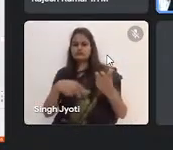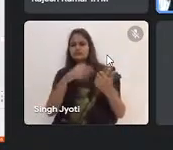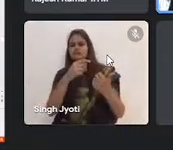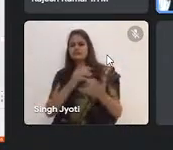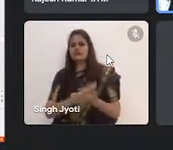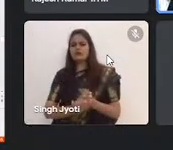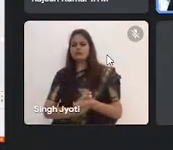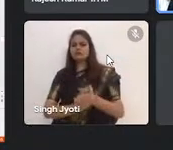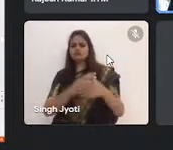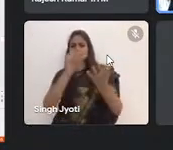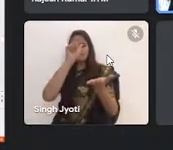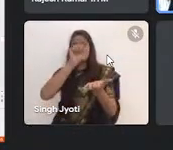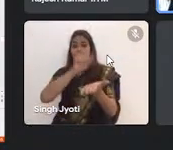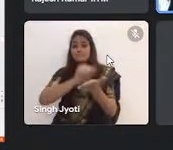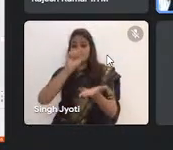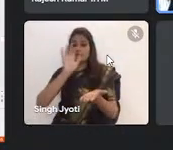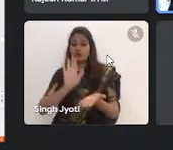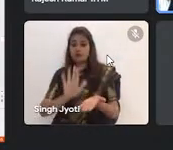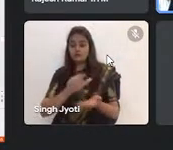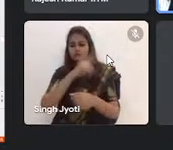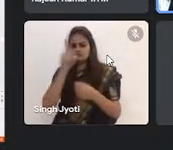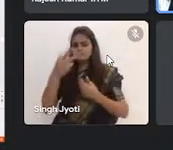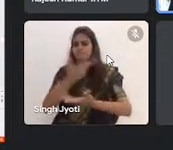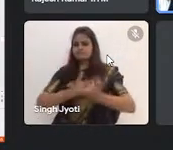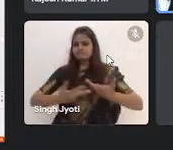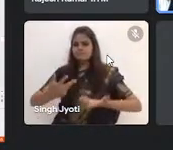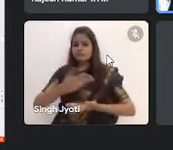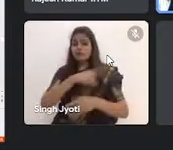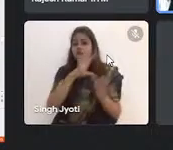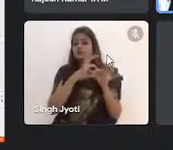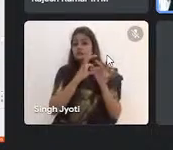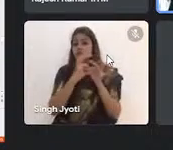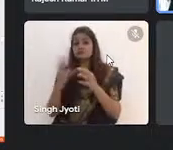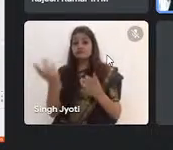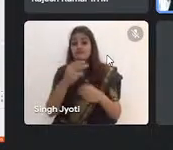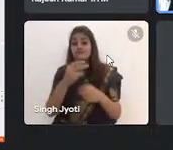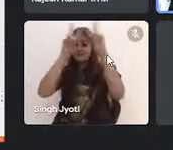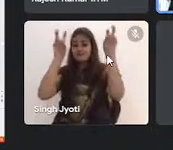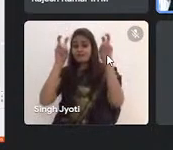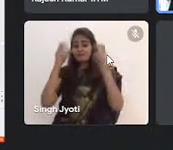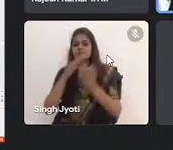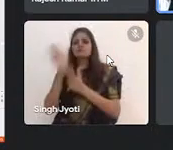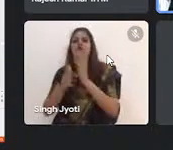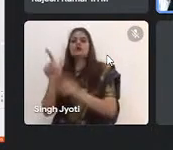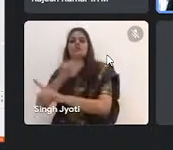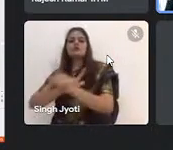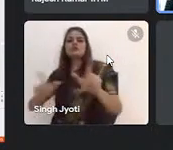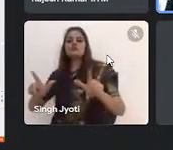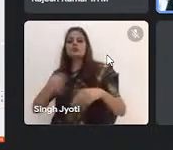automated translation between sign language and spoken language.